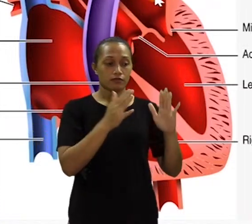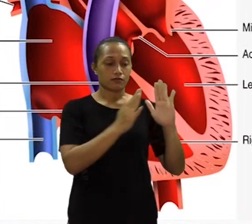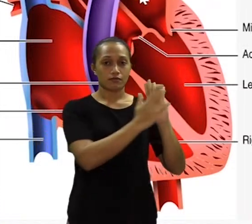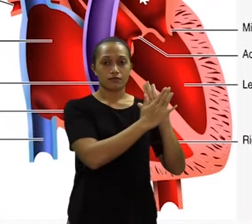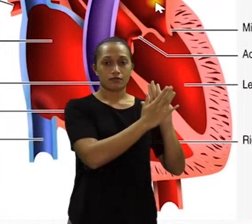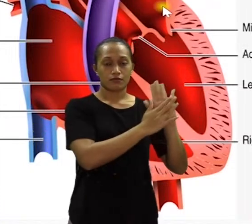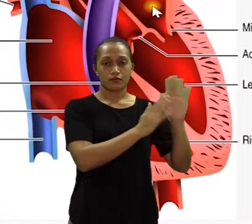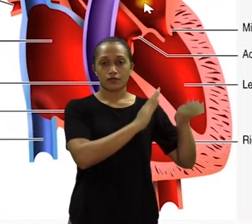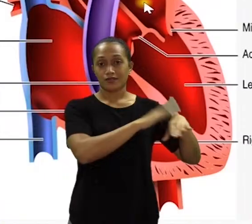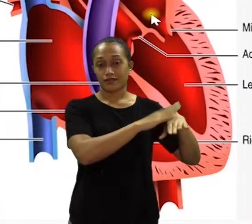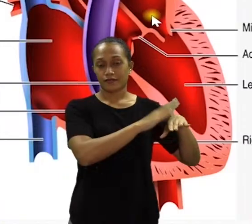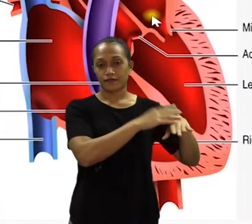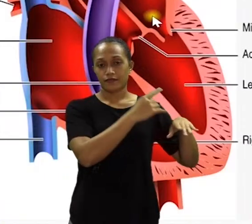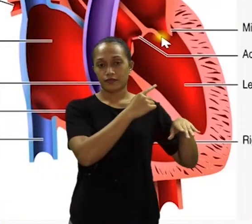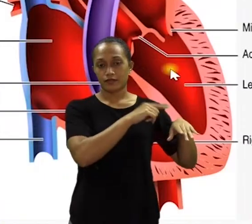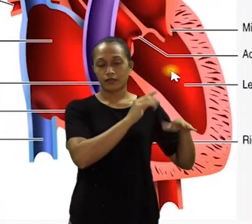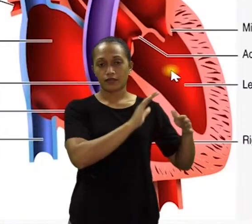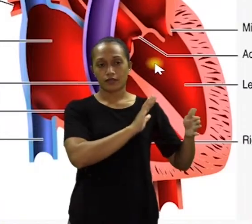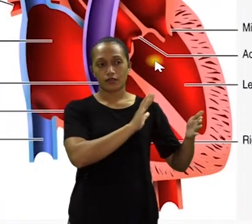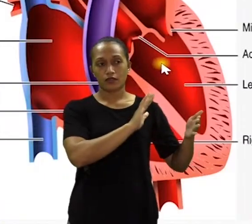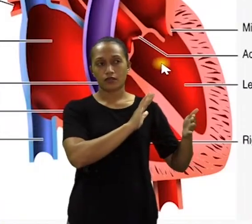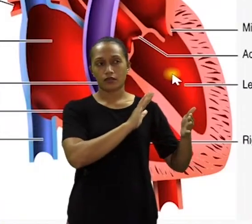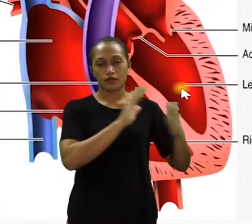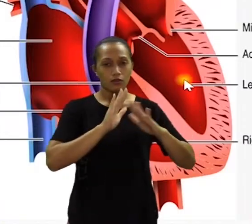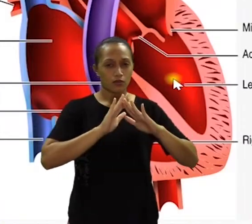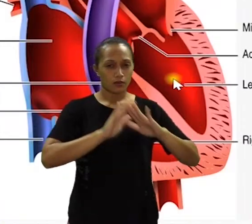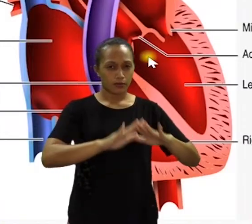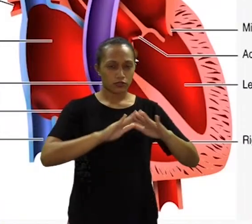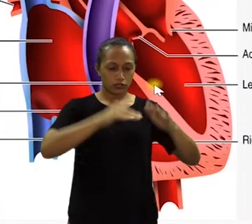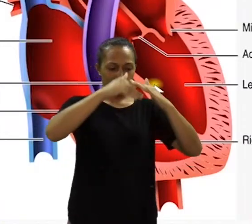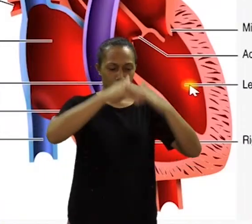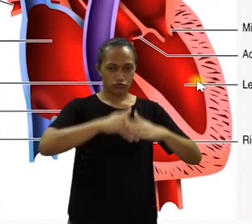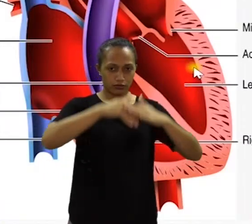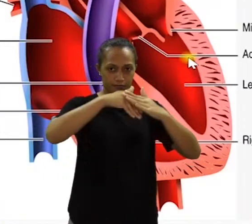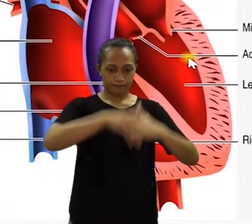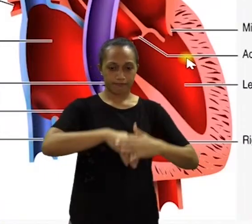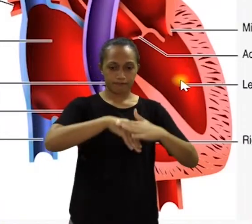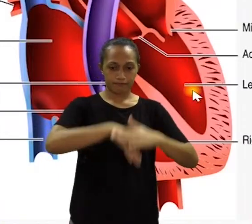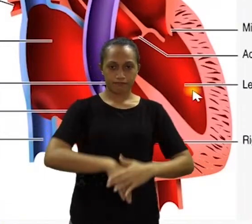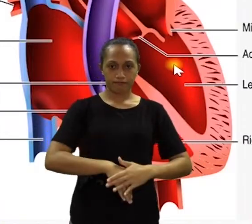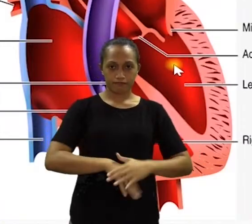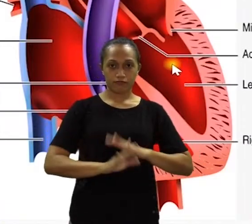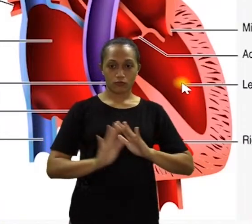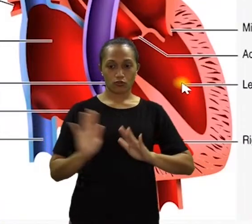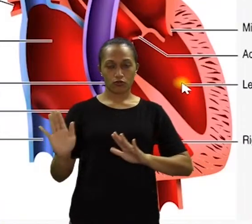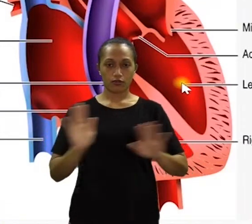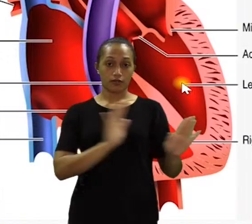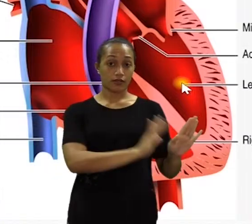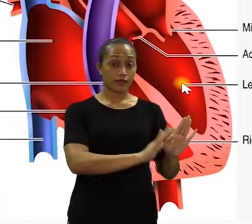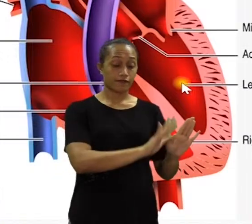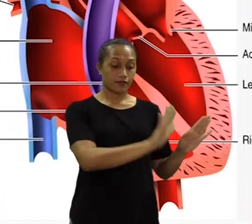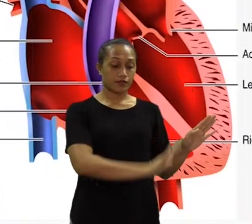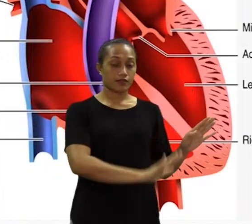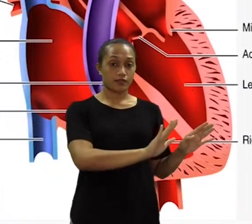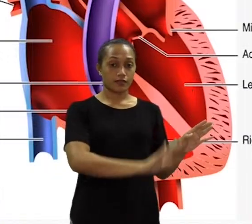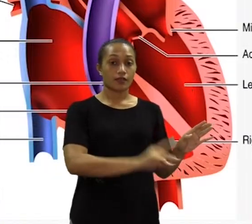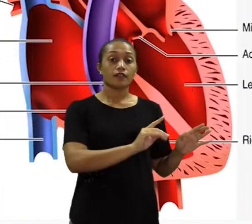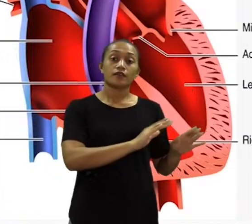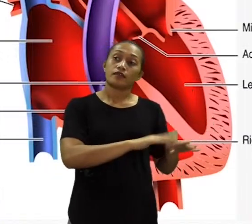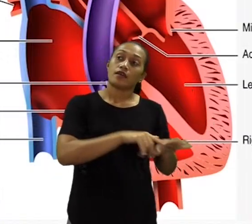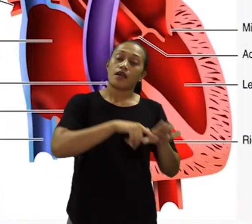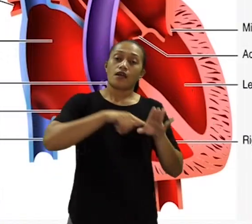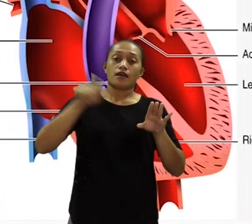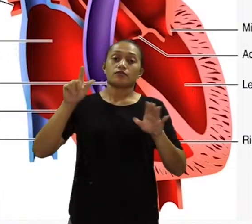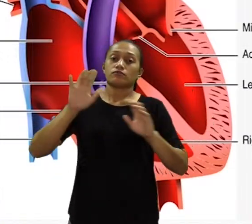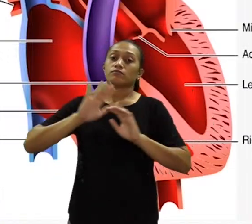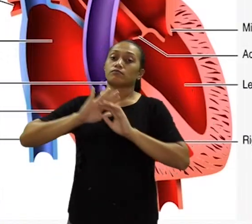left atrium here, and then it push it down to this left ventricle here, and then push